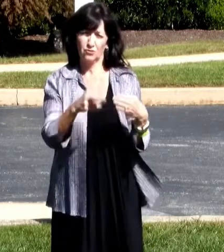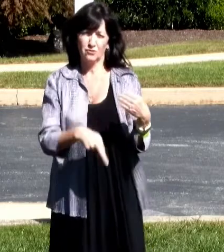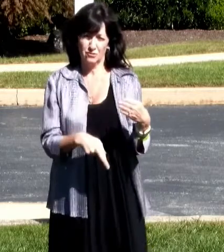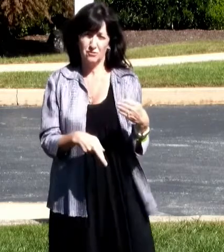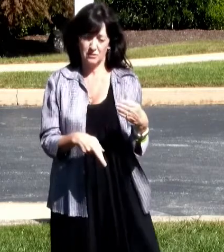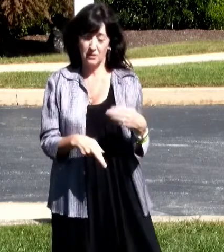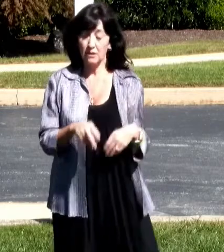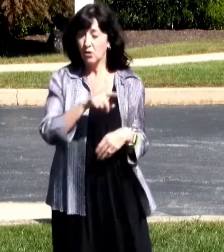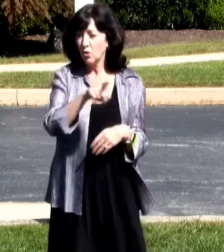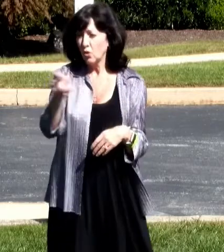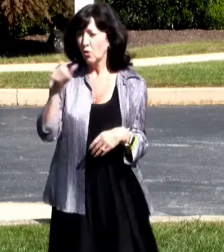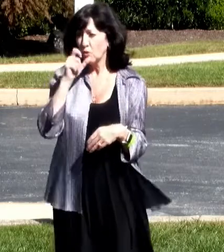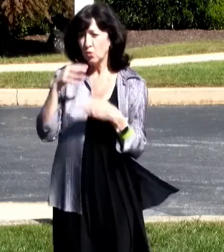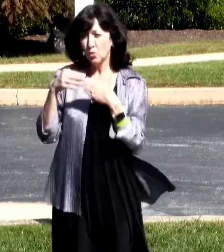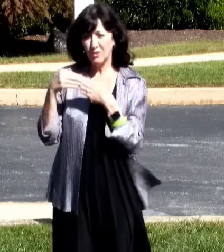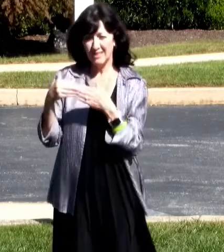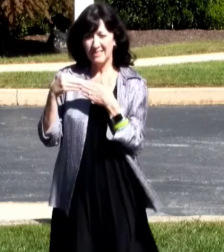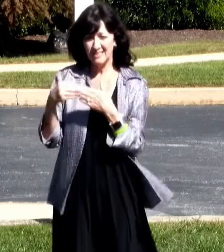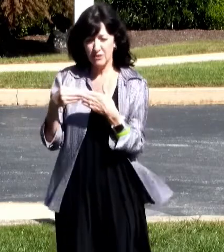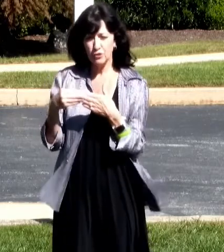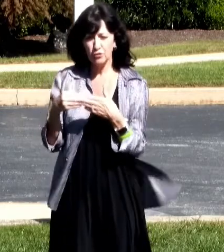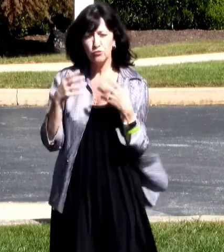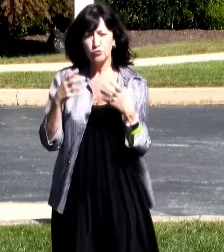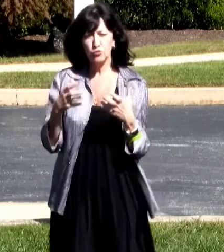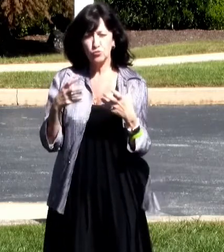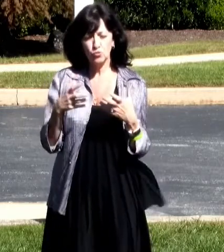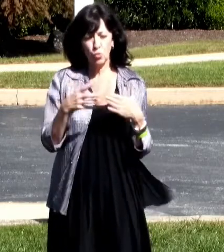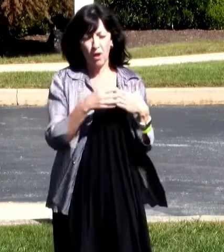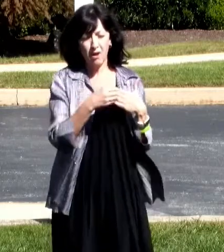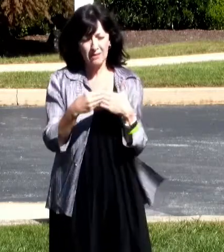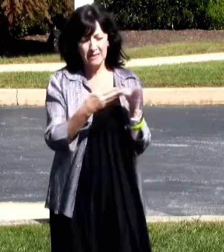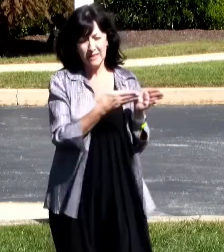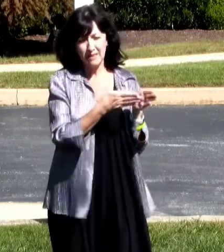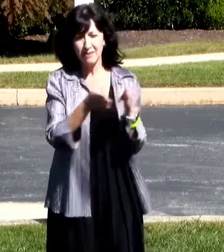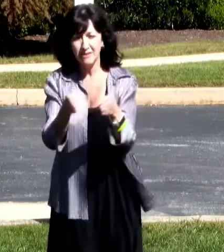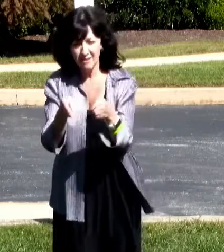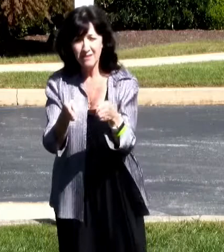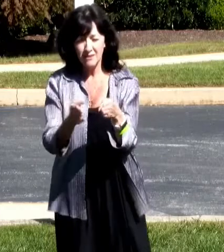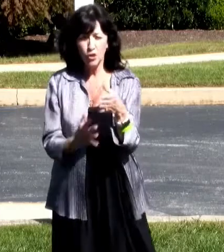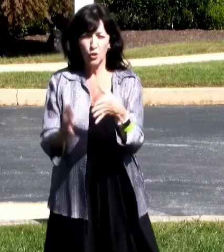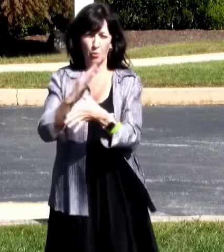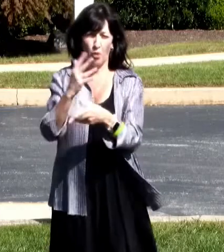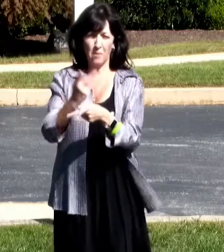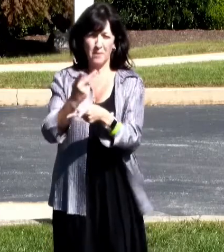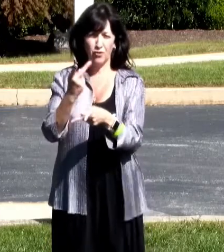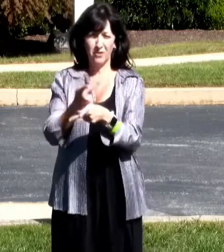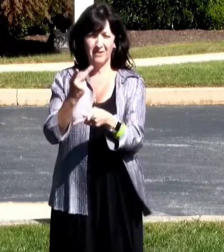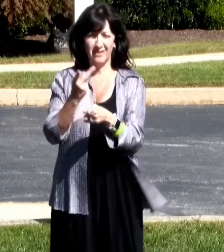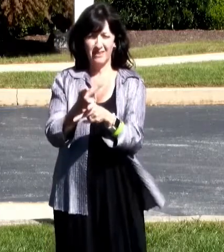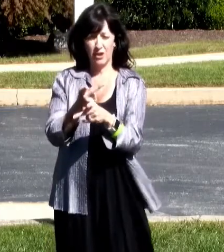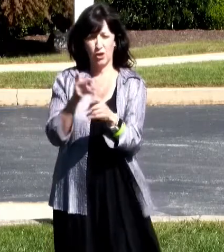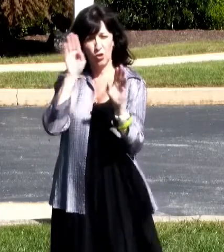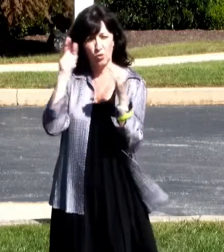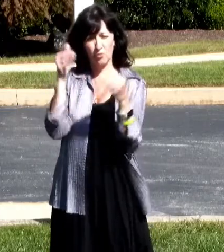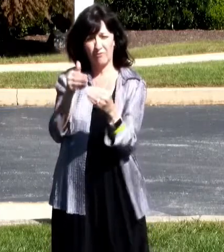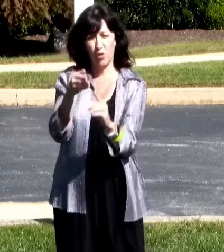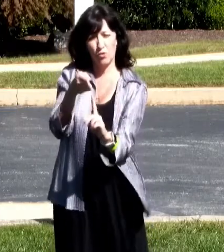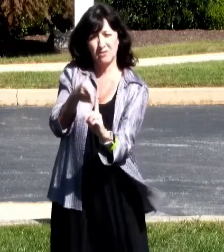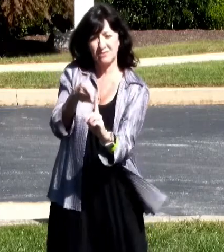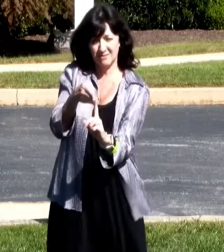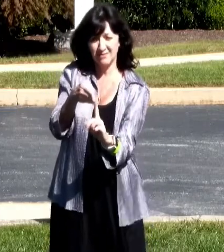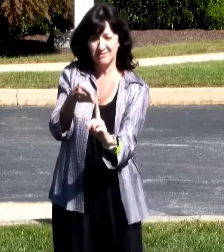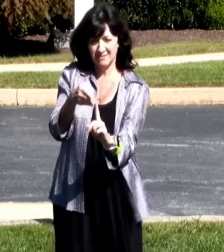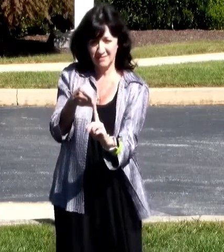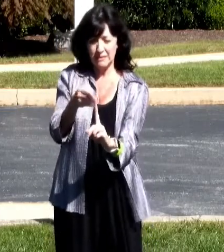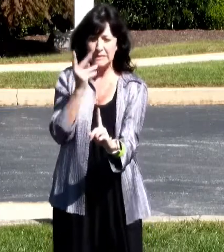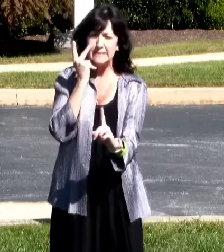in that mission have primary care as the foundation of that work. And again, that's why this legislation is so critical.